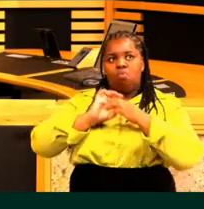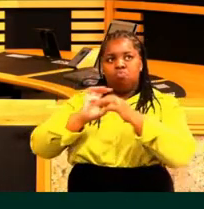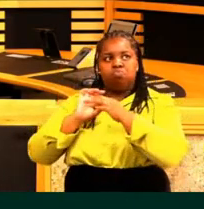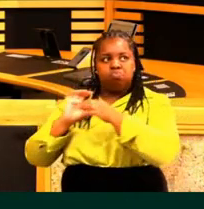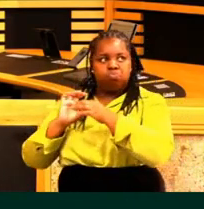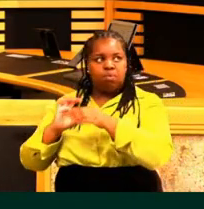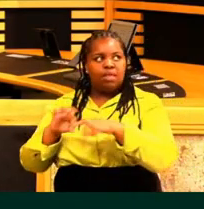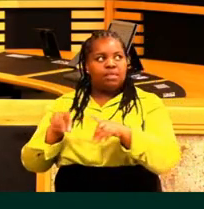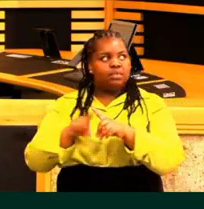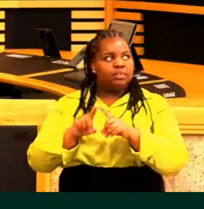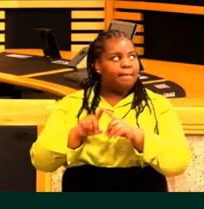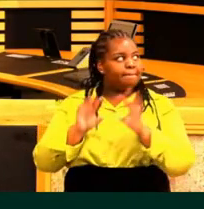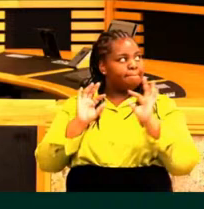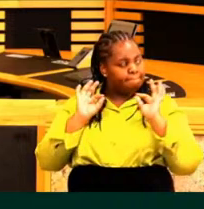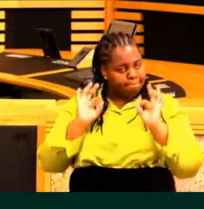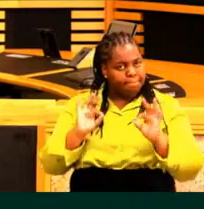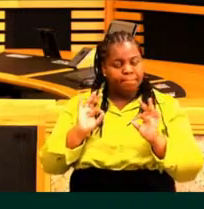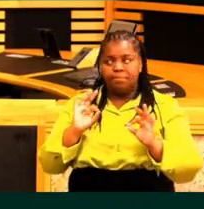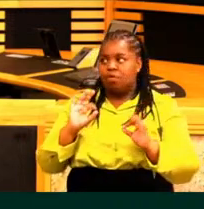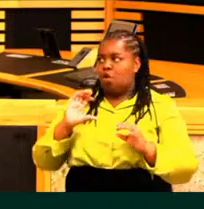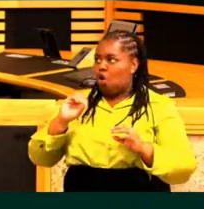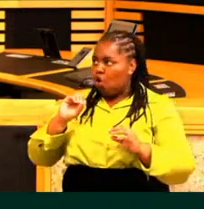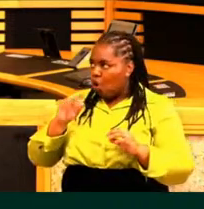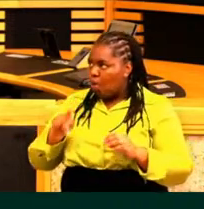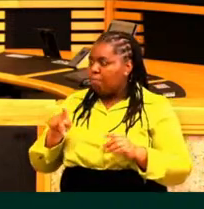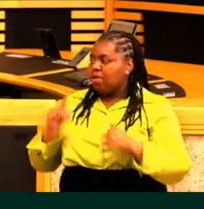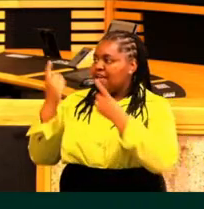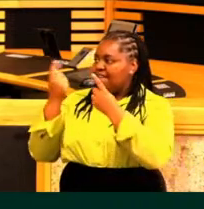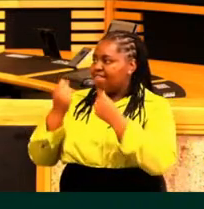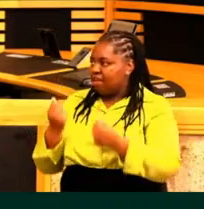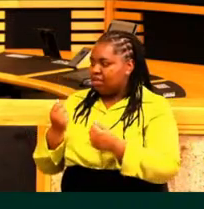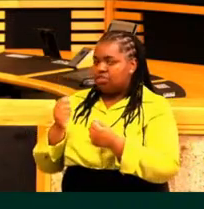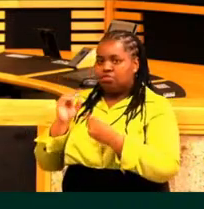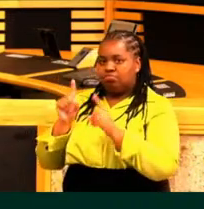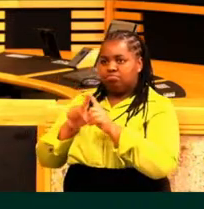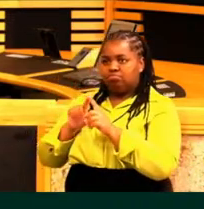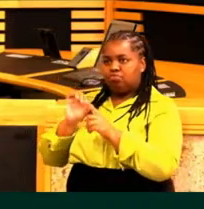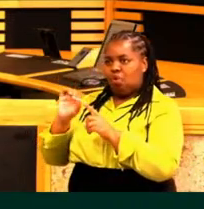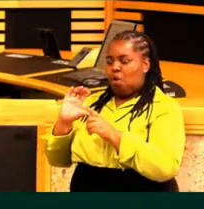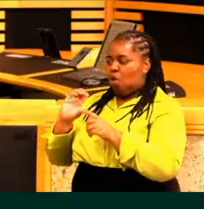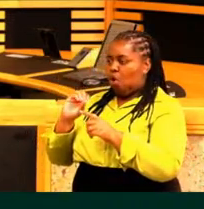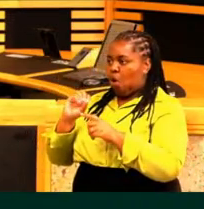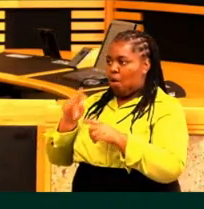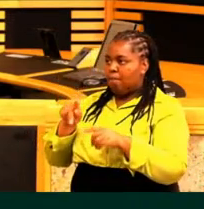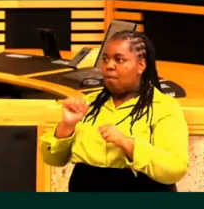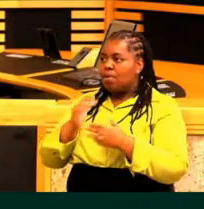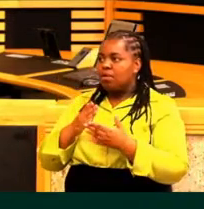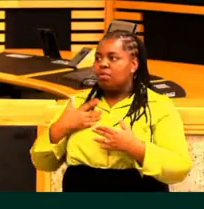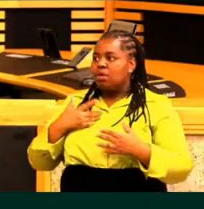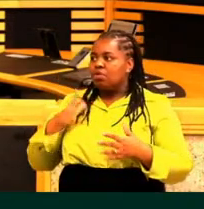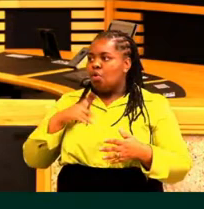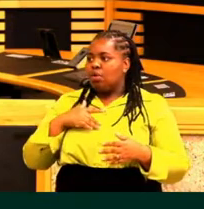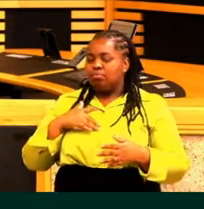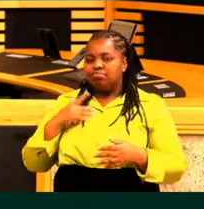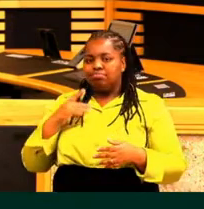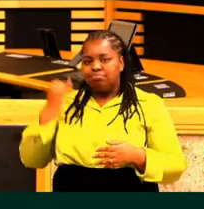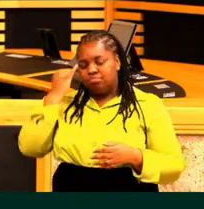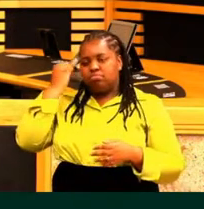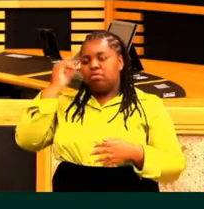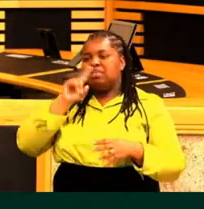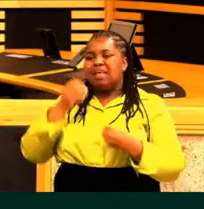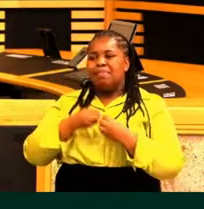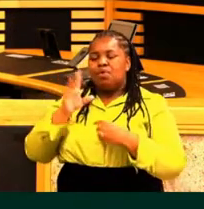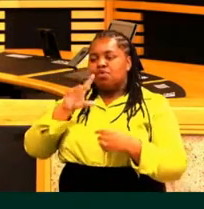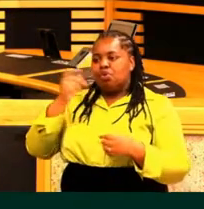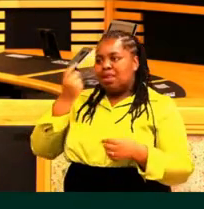and the sustainability of cooperatives the financial aspect of the of Cooperative so that we do not come up with something that we do not understand